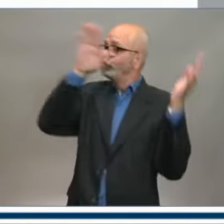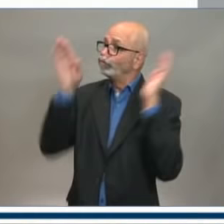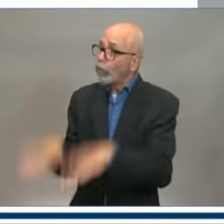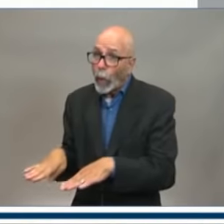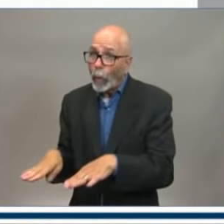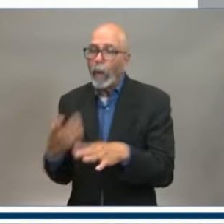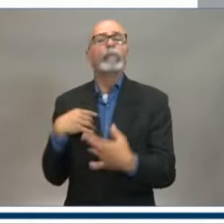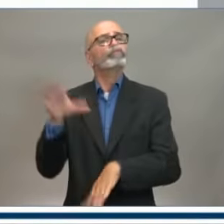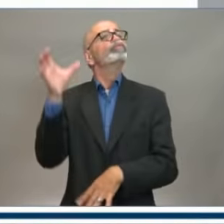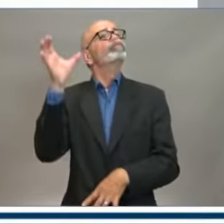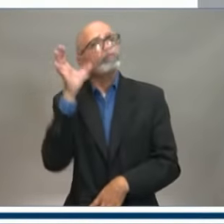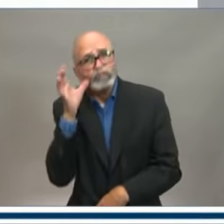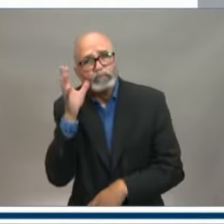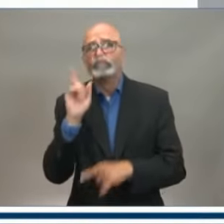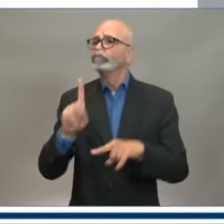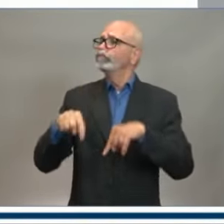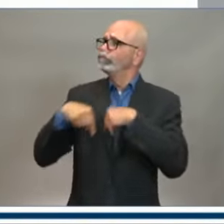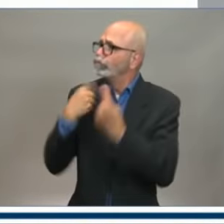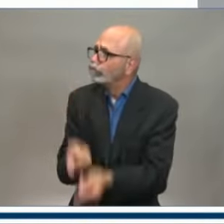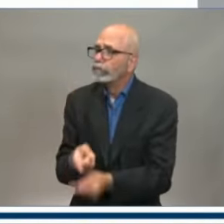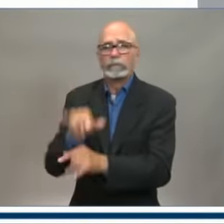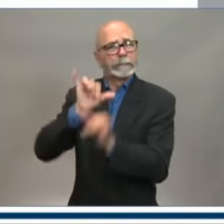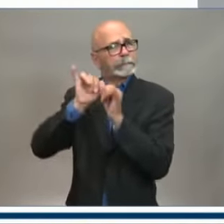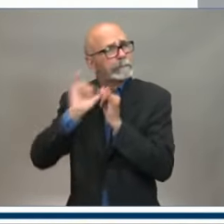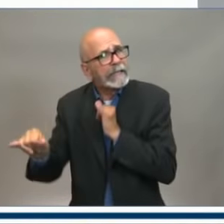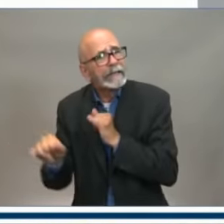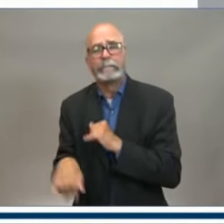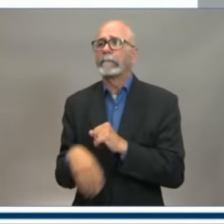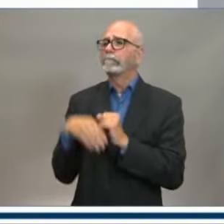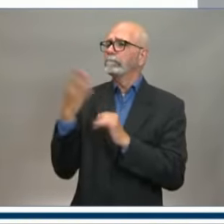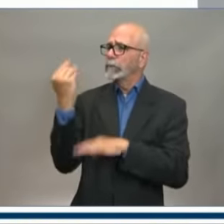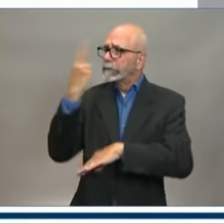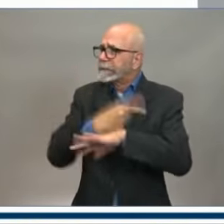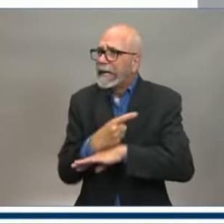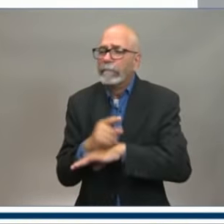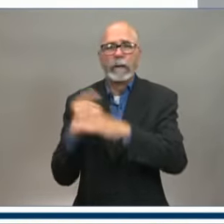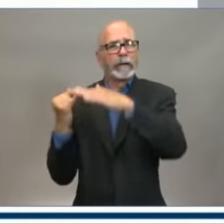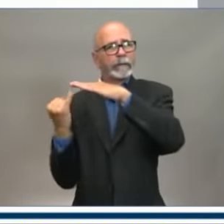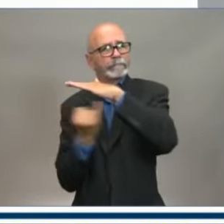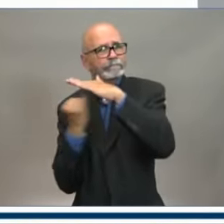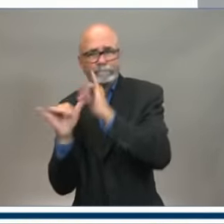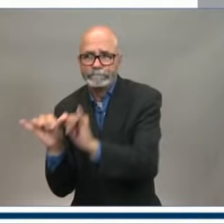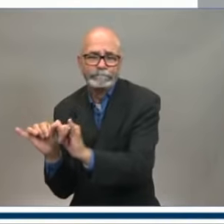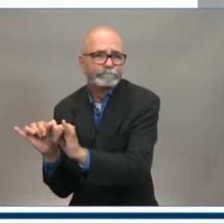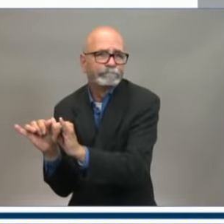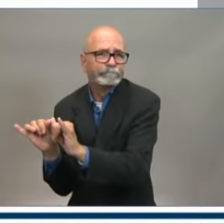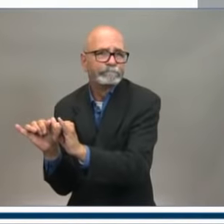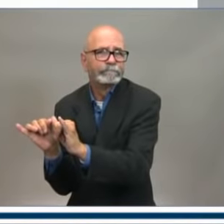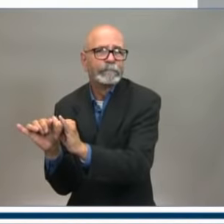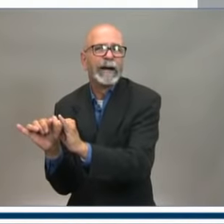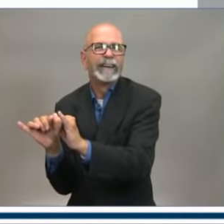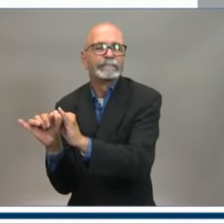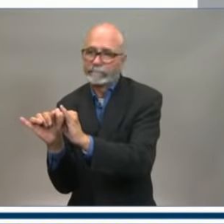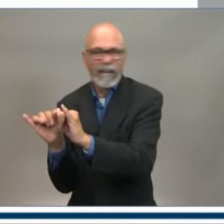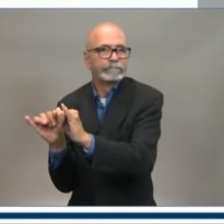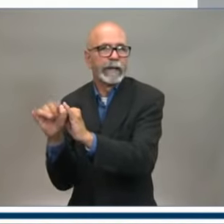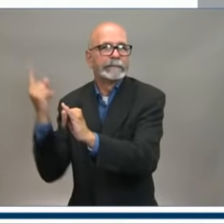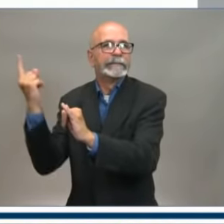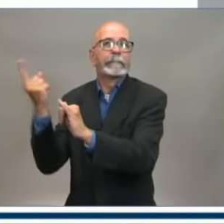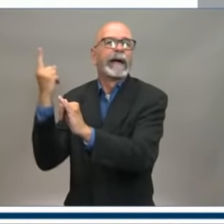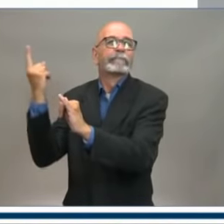self-isolation from the time they returned to the province, and so had minimal exposure at the time they may have been